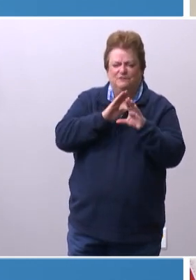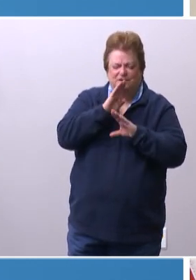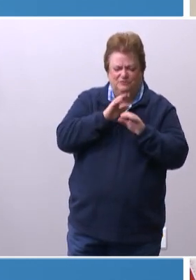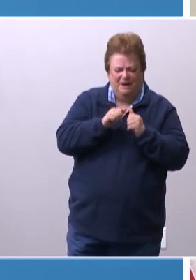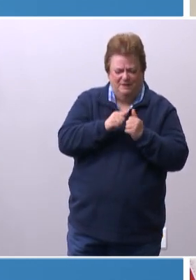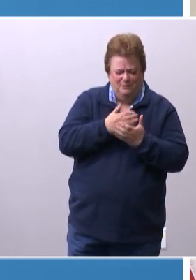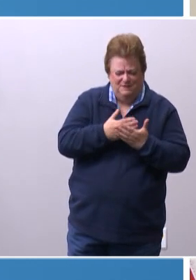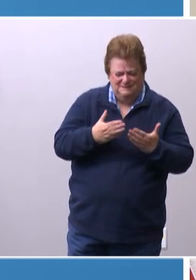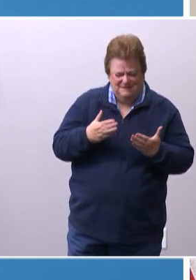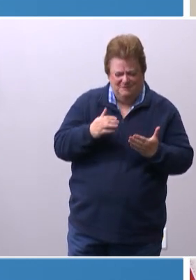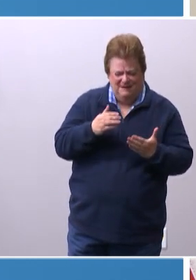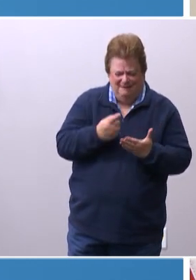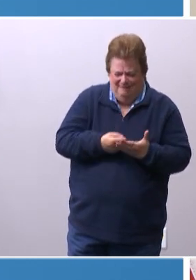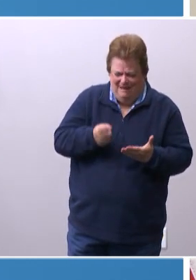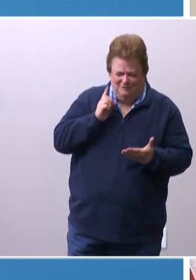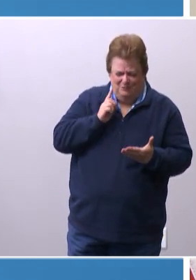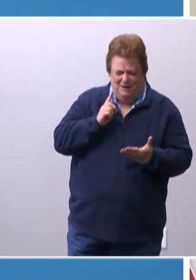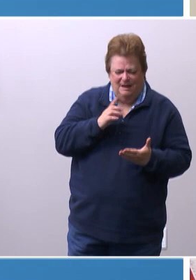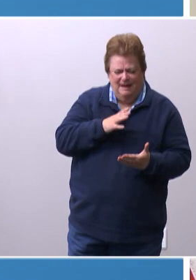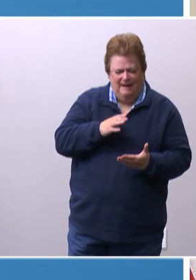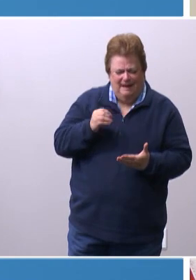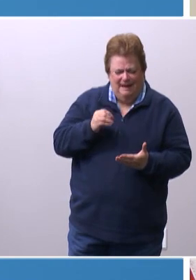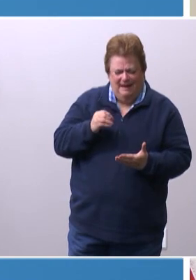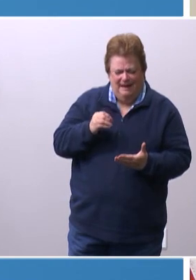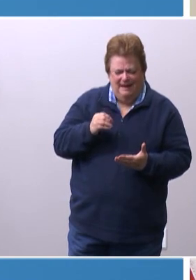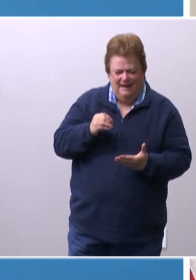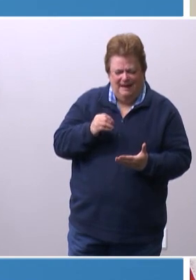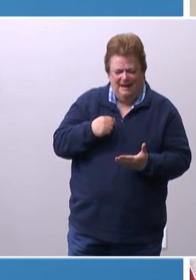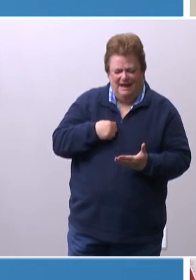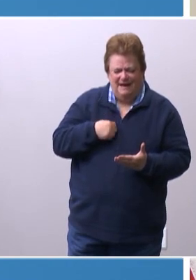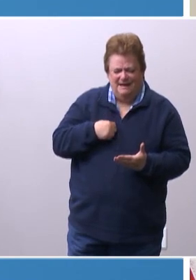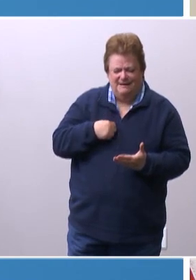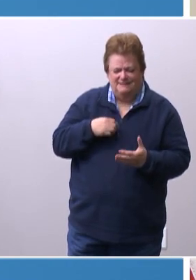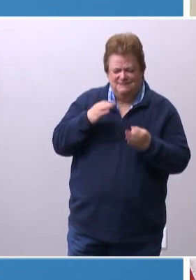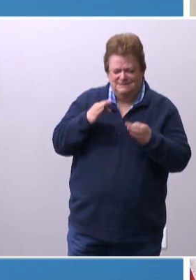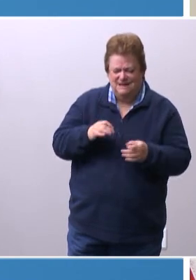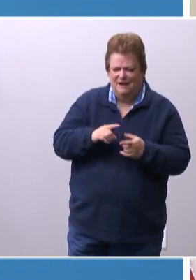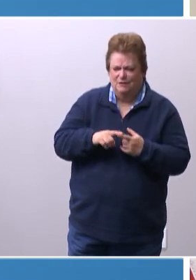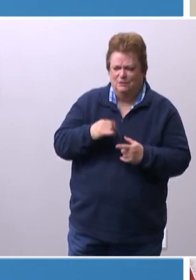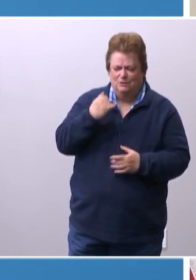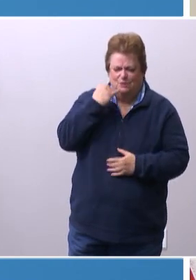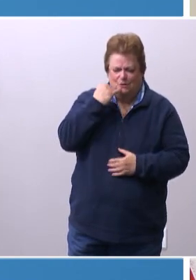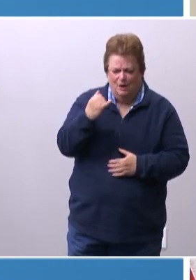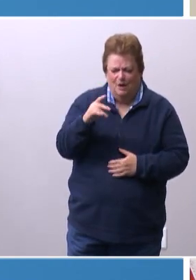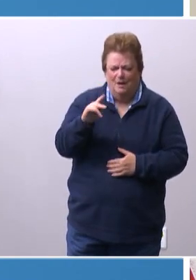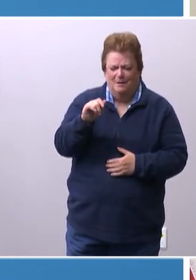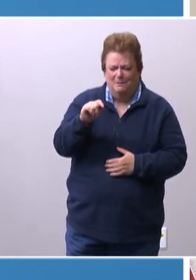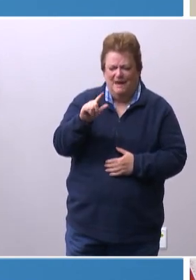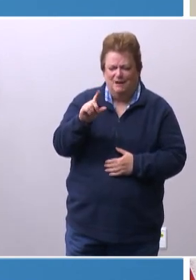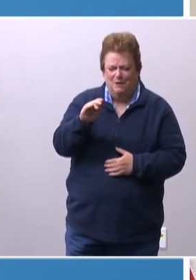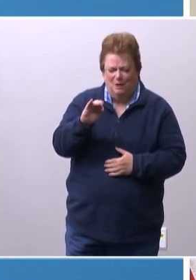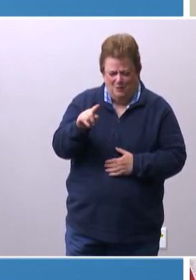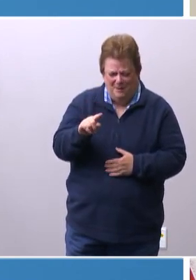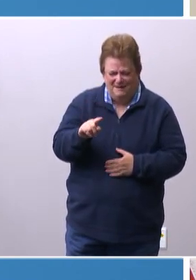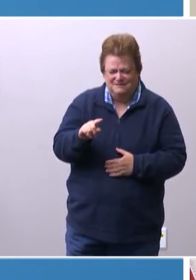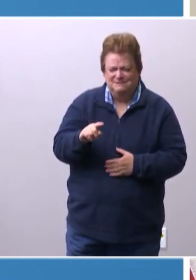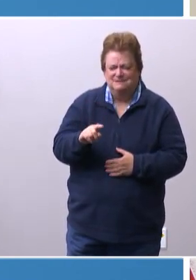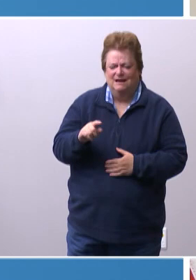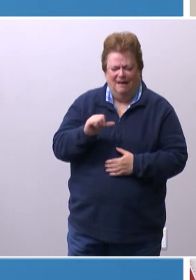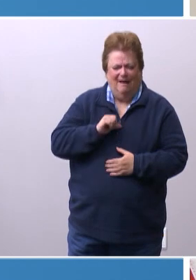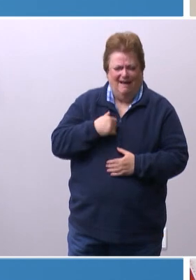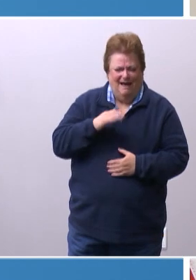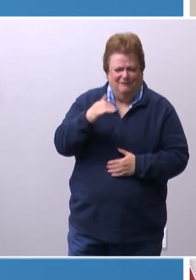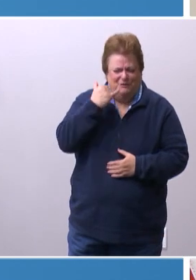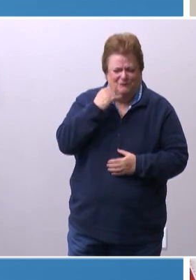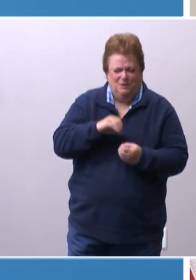something, and I just decided to hit Pat Lopez's number. Yes, I have Pat Lopez's number. And I said, Pat, I'm